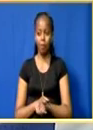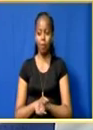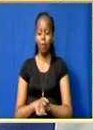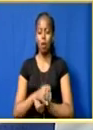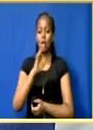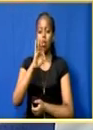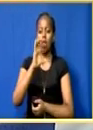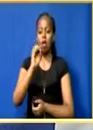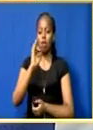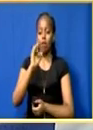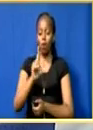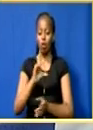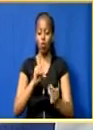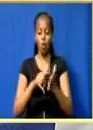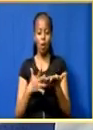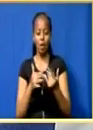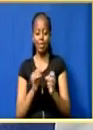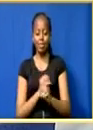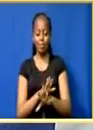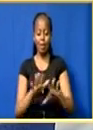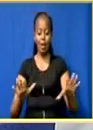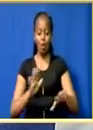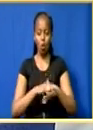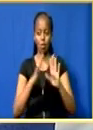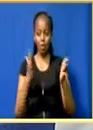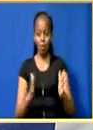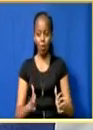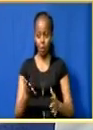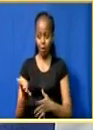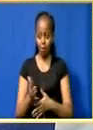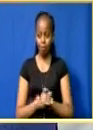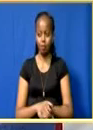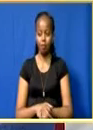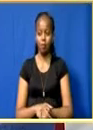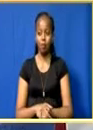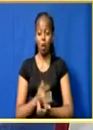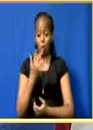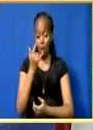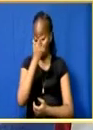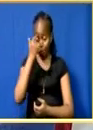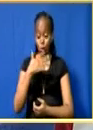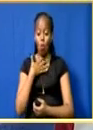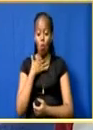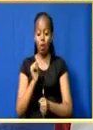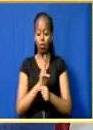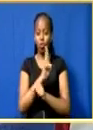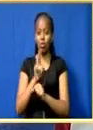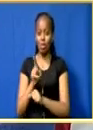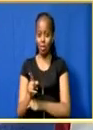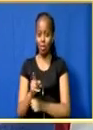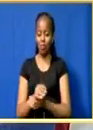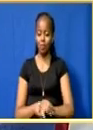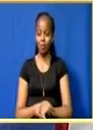foil paper? I want you to spread it on the table there. Uh-huh. Spread it, because we want to use it